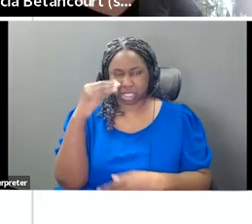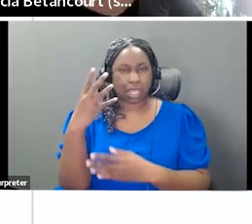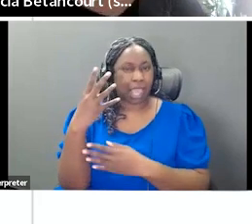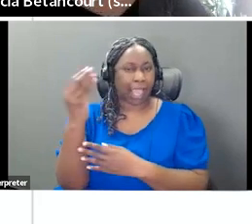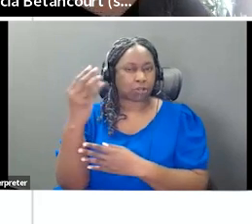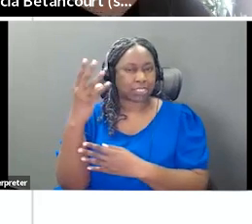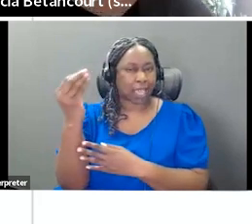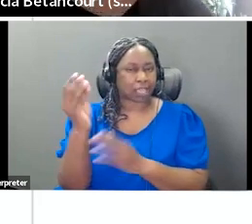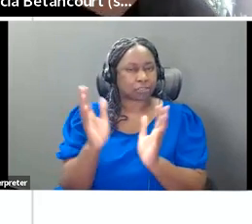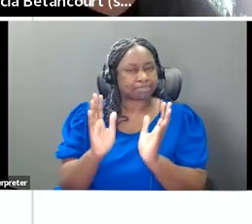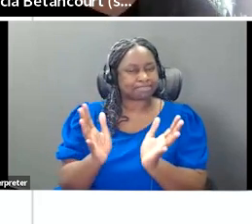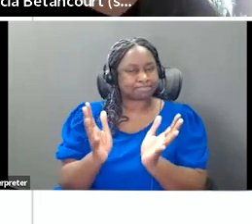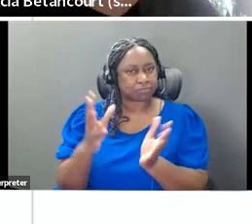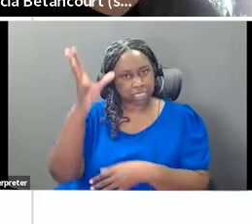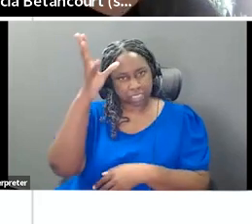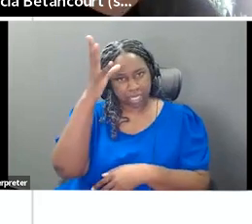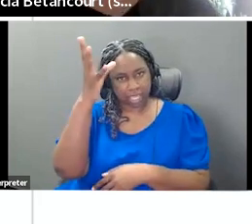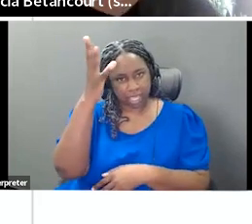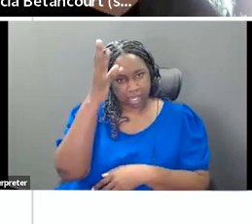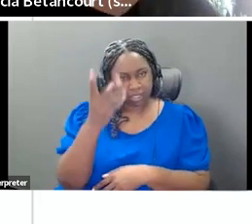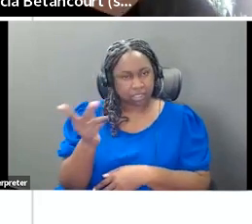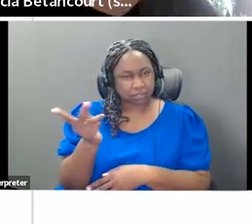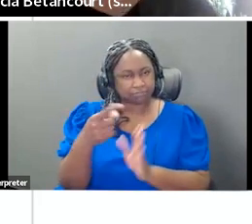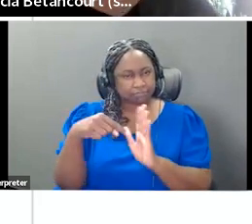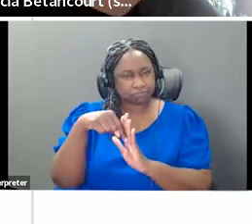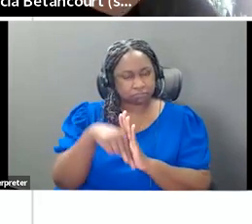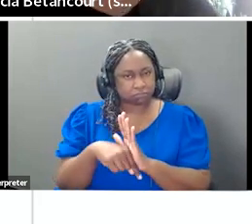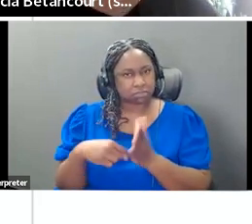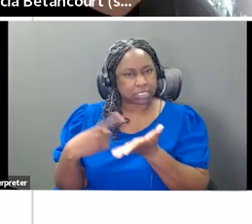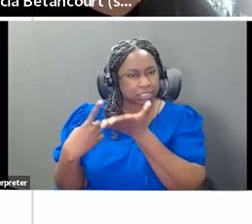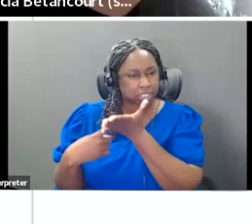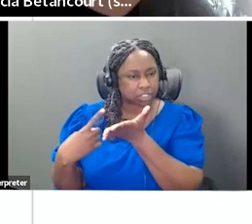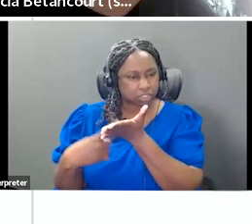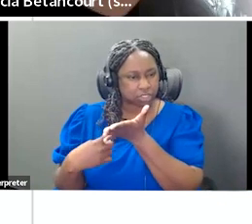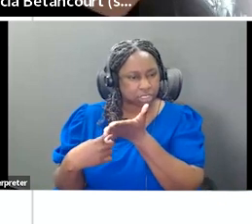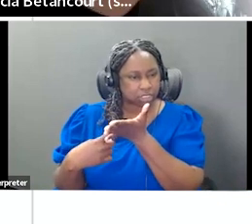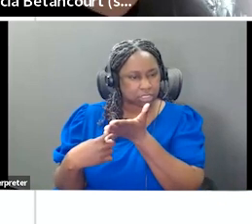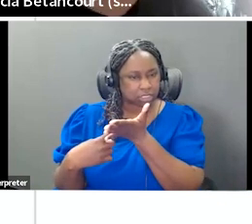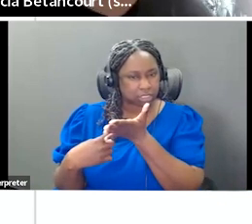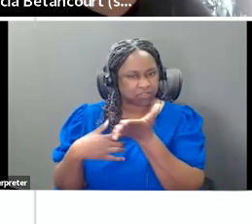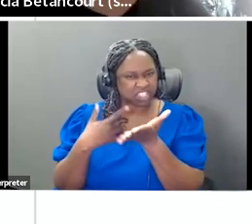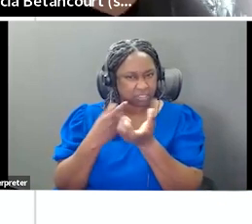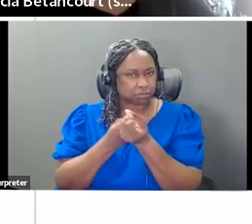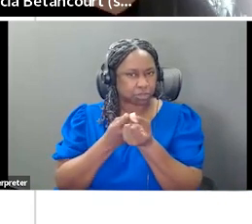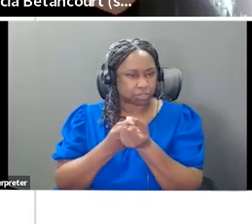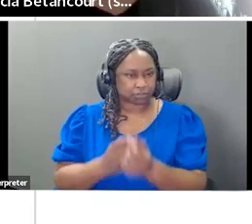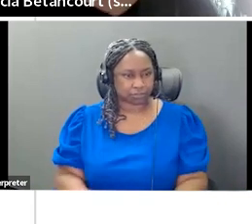with his dad. It sounds like they're having a really in-depth discussion and feeling supported.